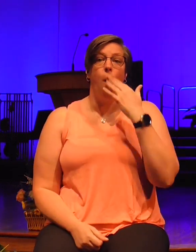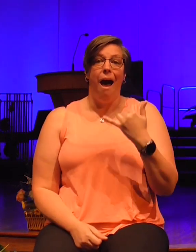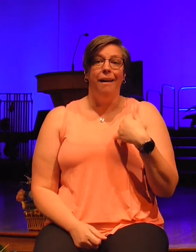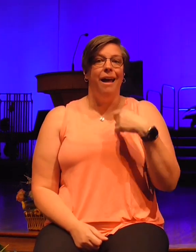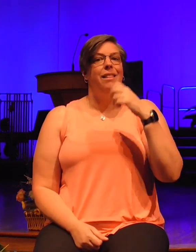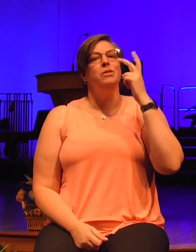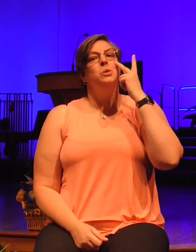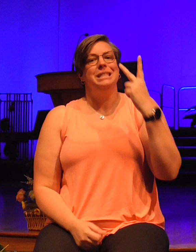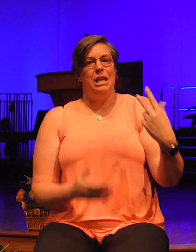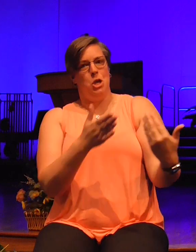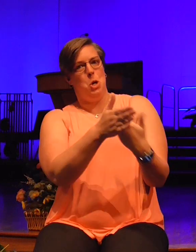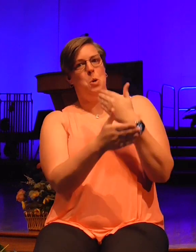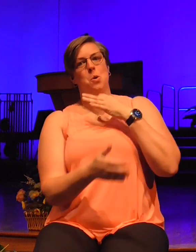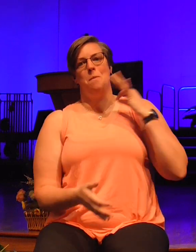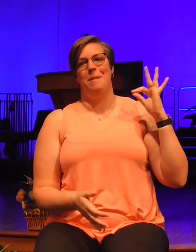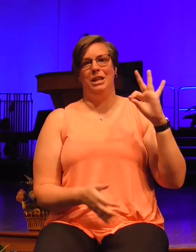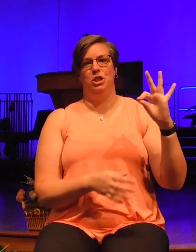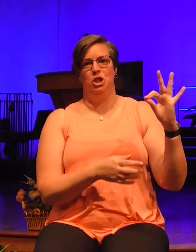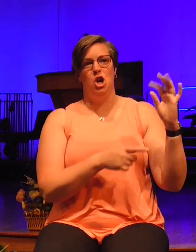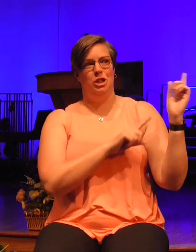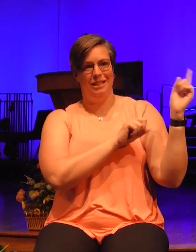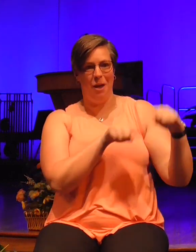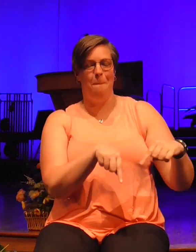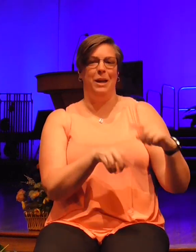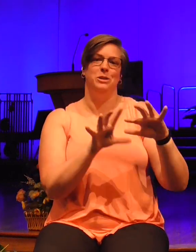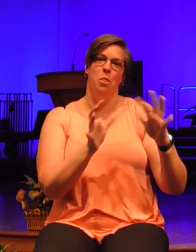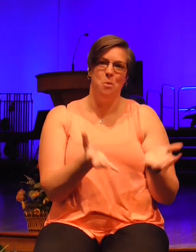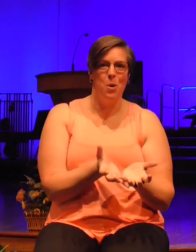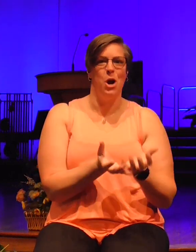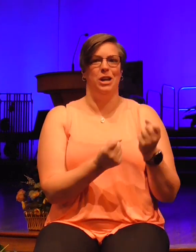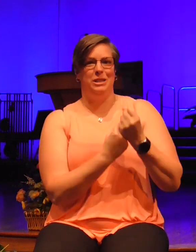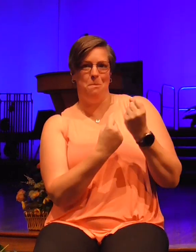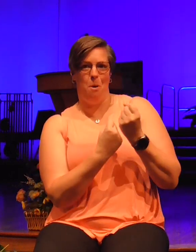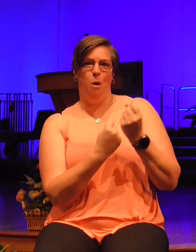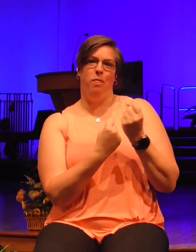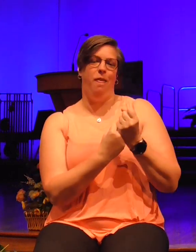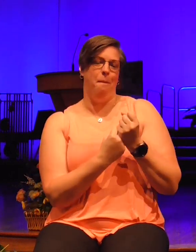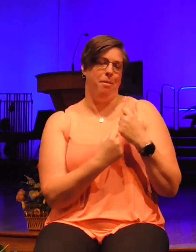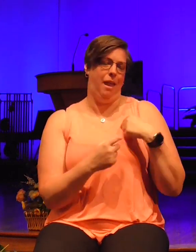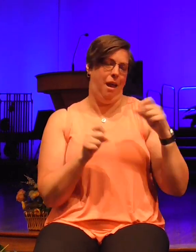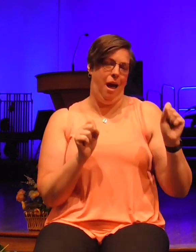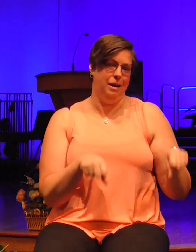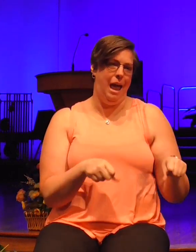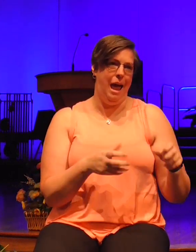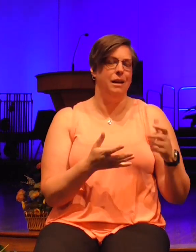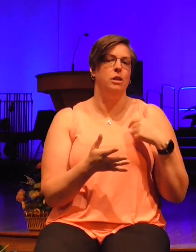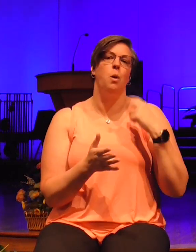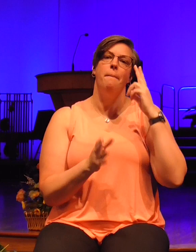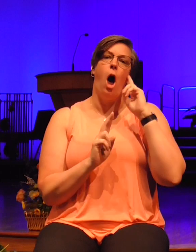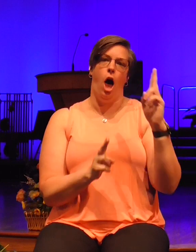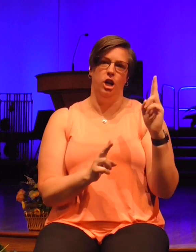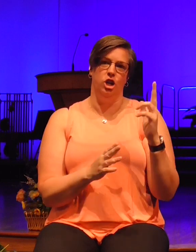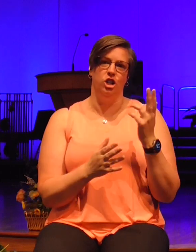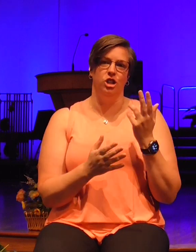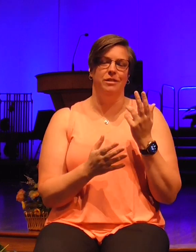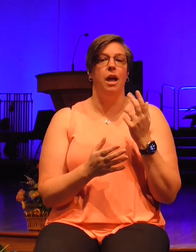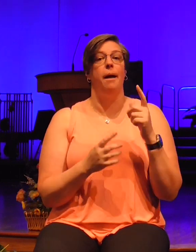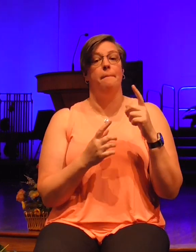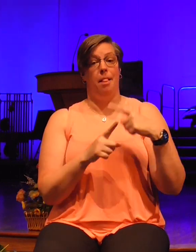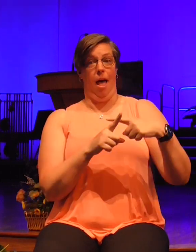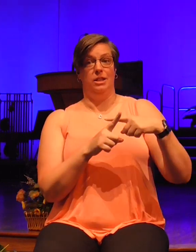see the new ministers coming forth into the world and to support them any way that I can. And I'm honored to do it. And plus, when they